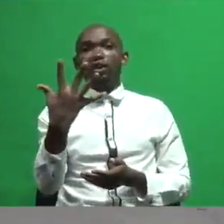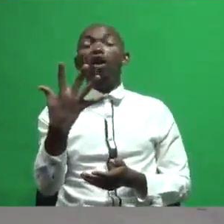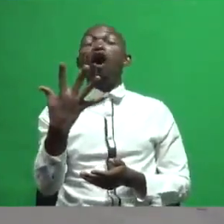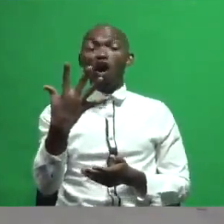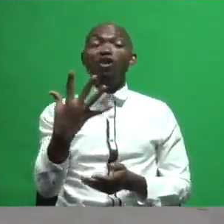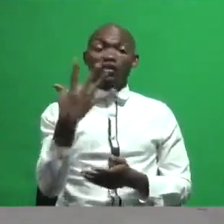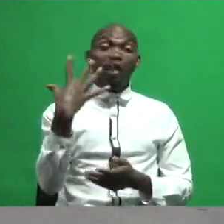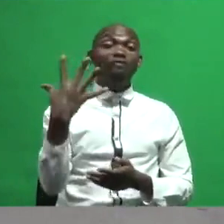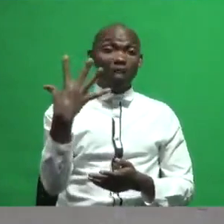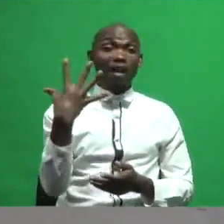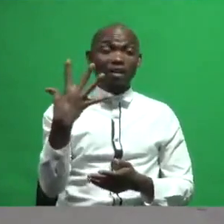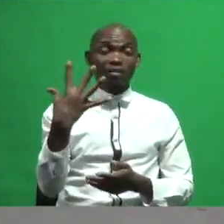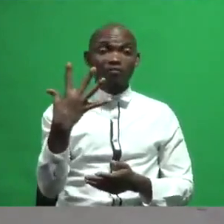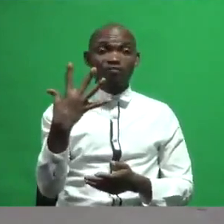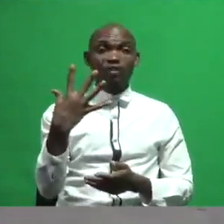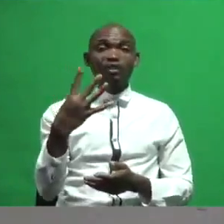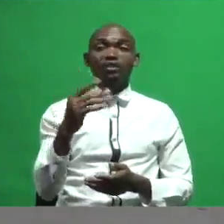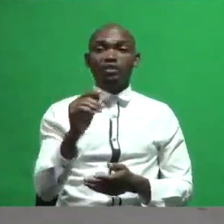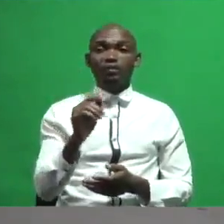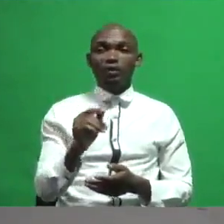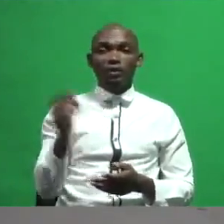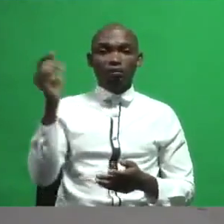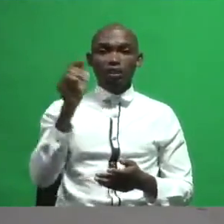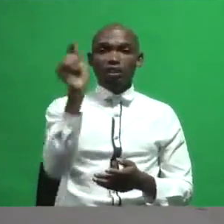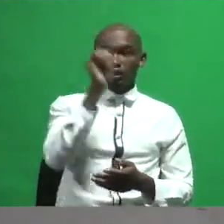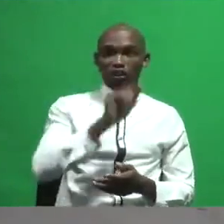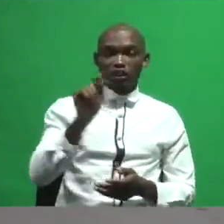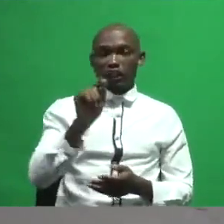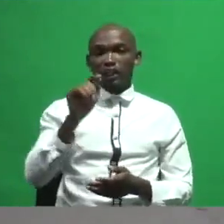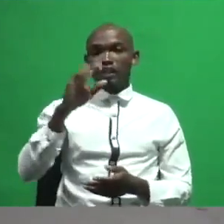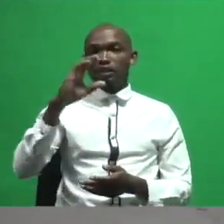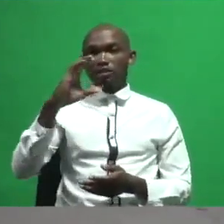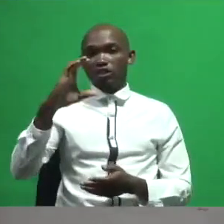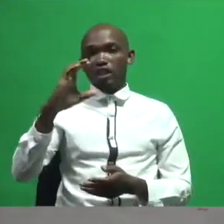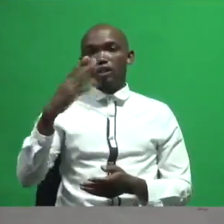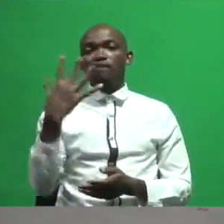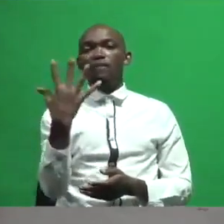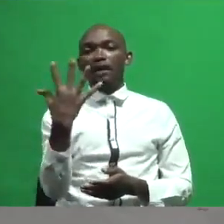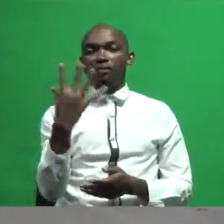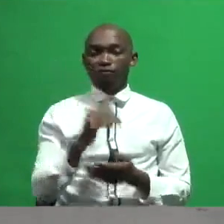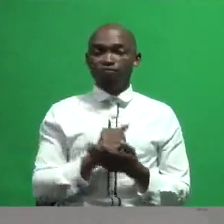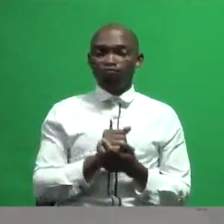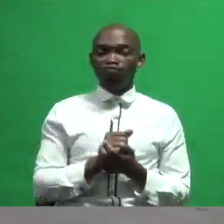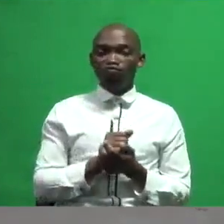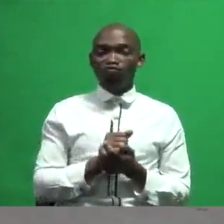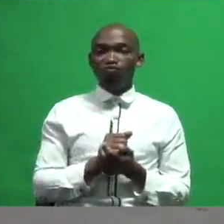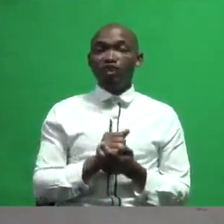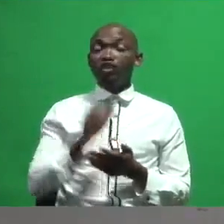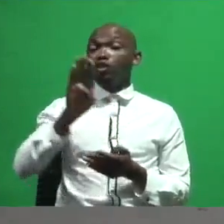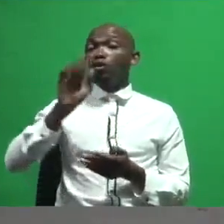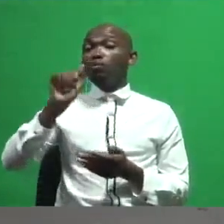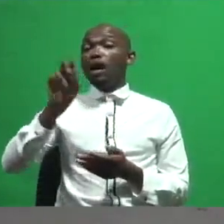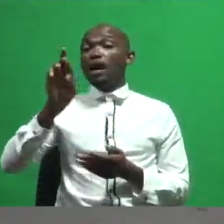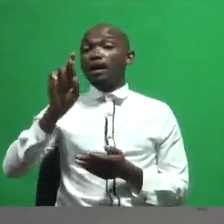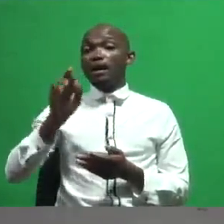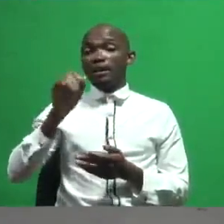5. There are 5 carbons. Okay? I'm going to write over here. C5. Okay? Bakari is